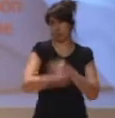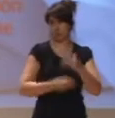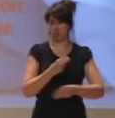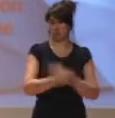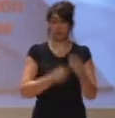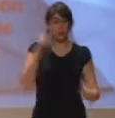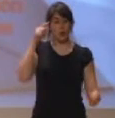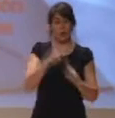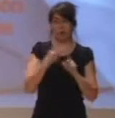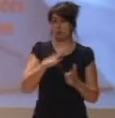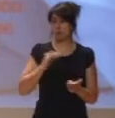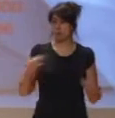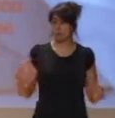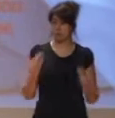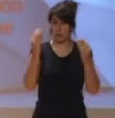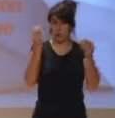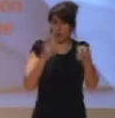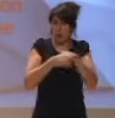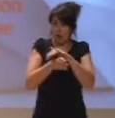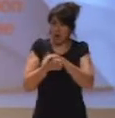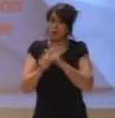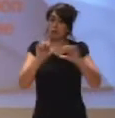be recovered and